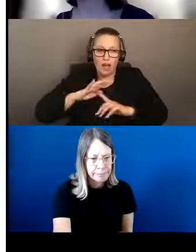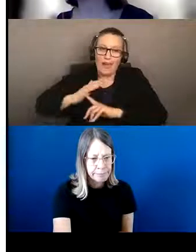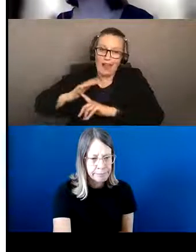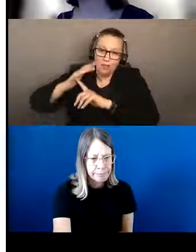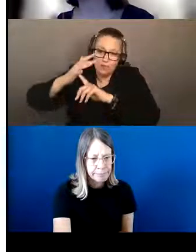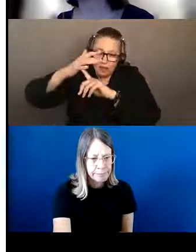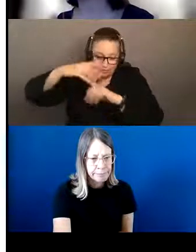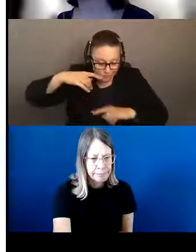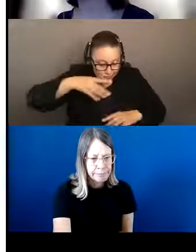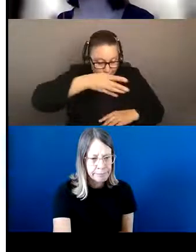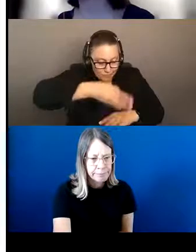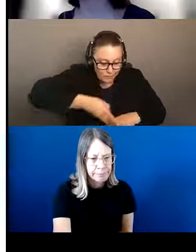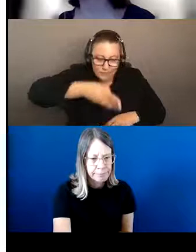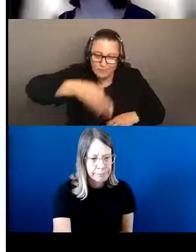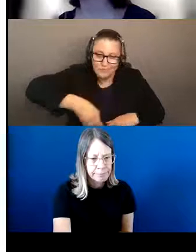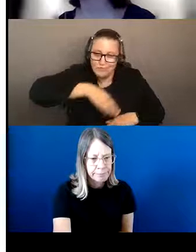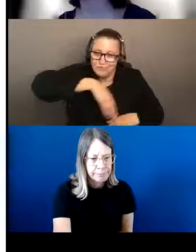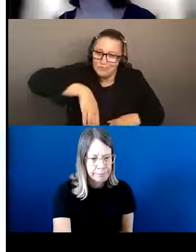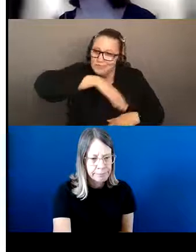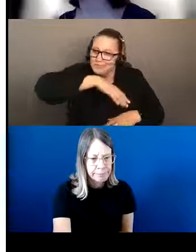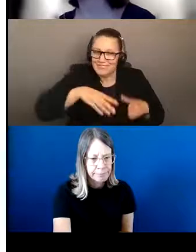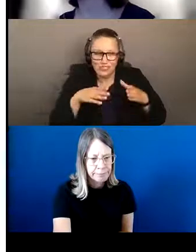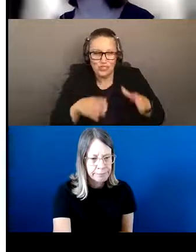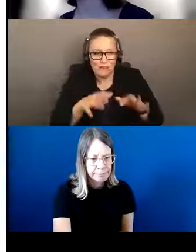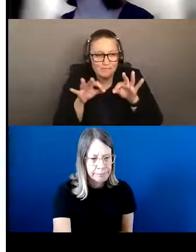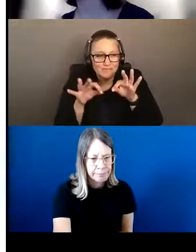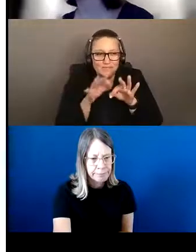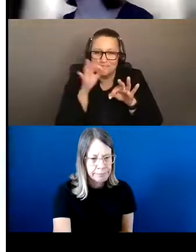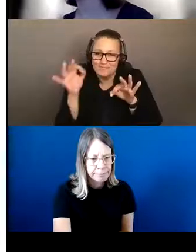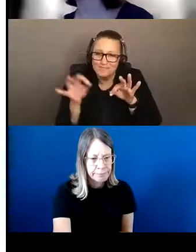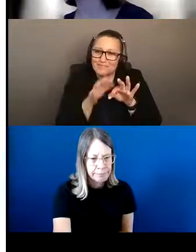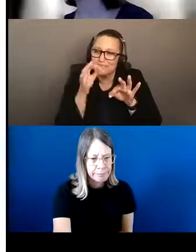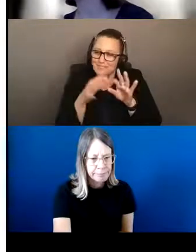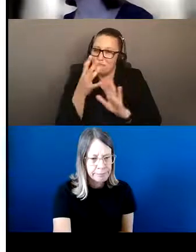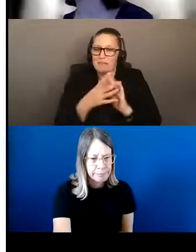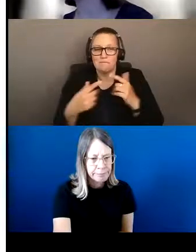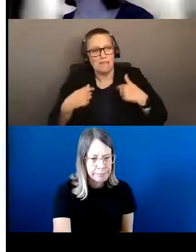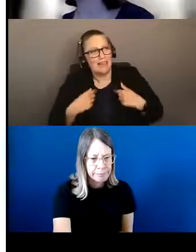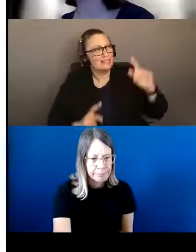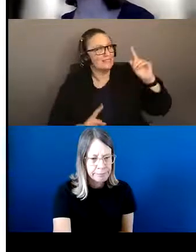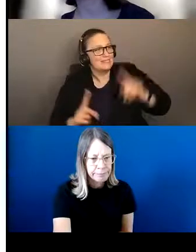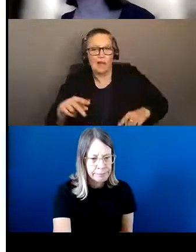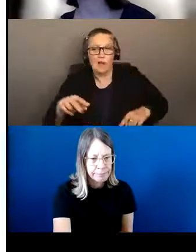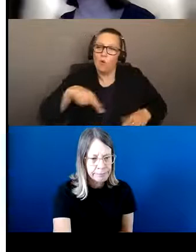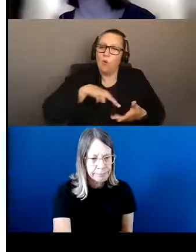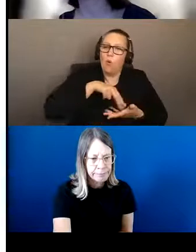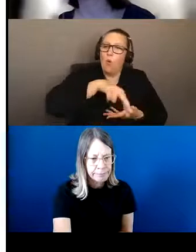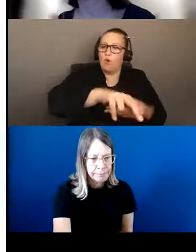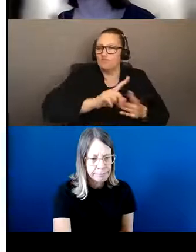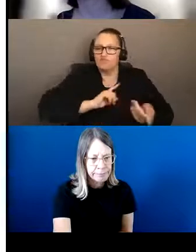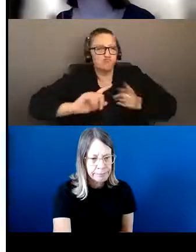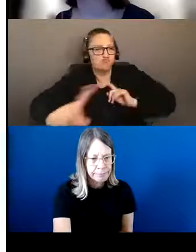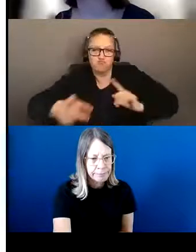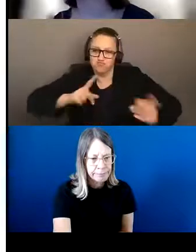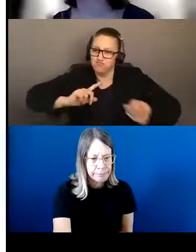the individual stitches almost appearing like the footprints of journeying city slickers down on the ground, whizzing back and forth between